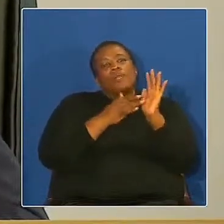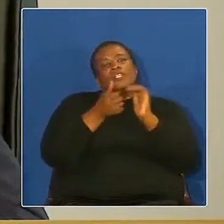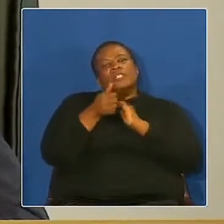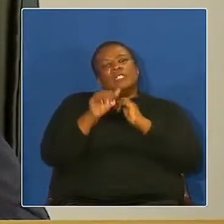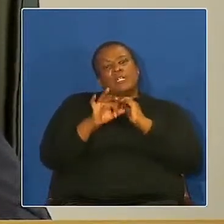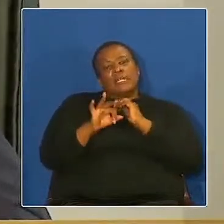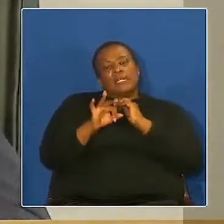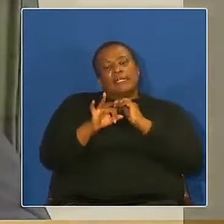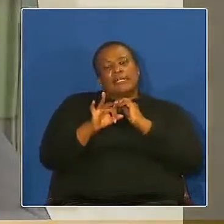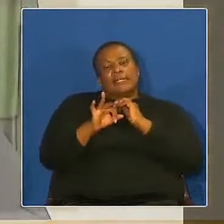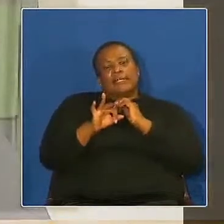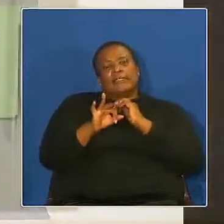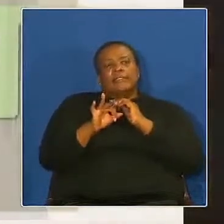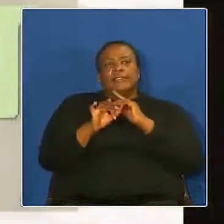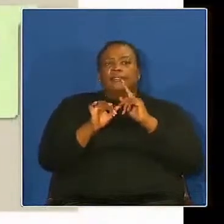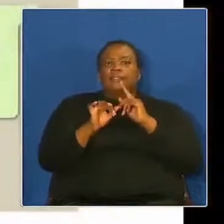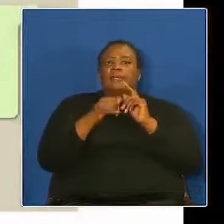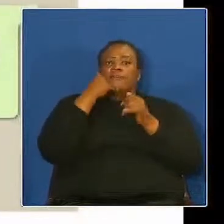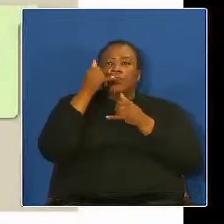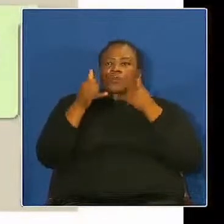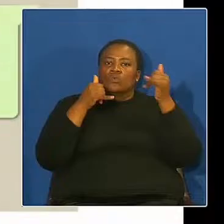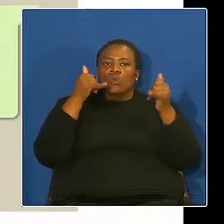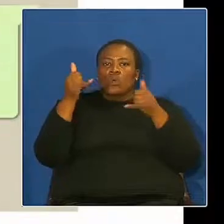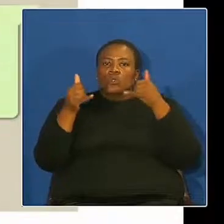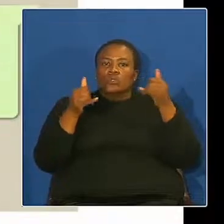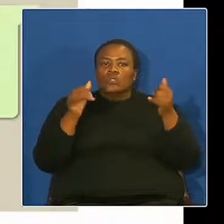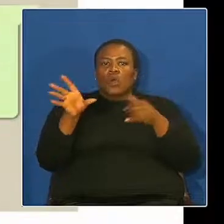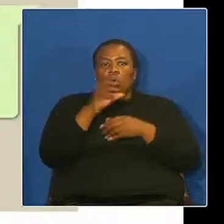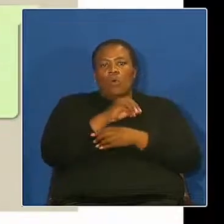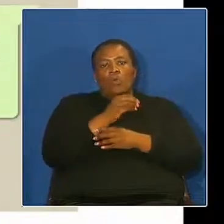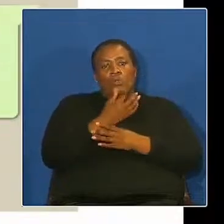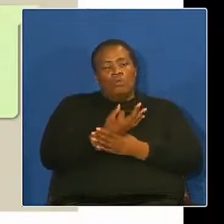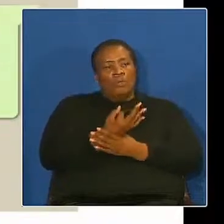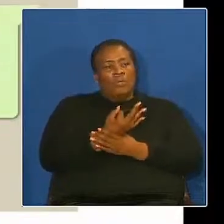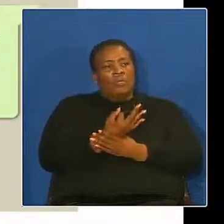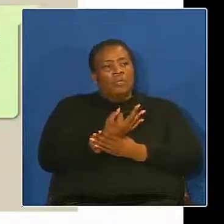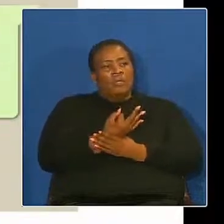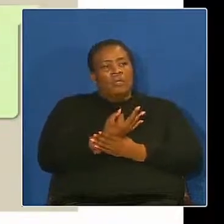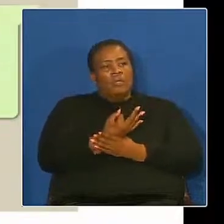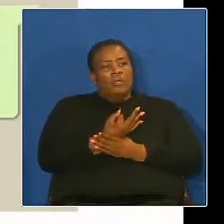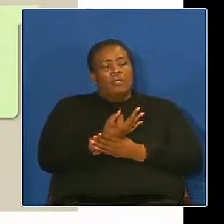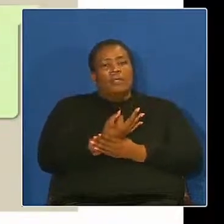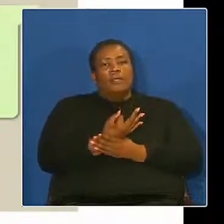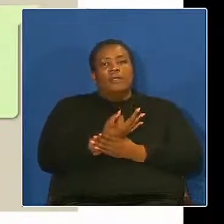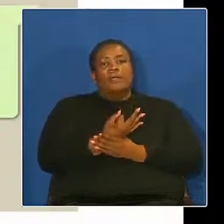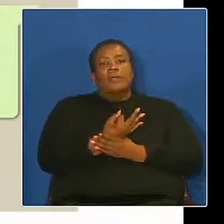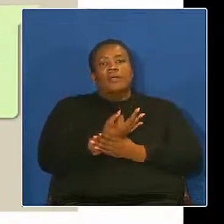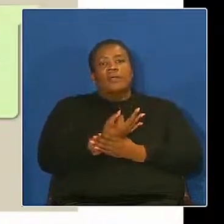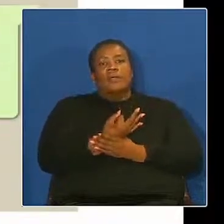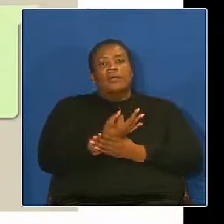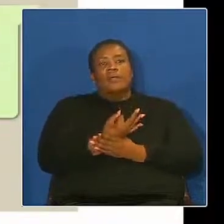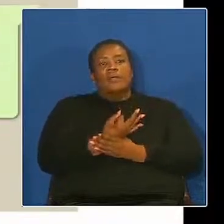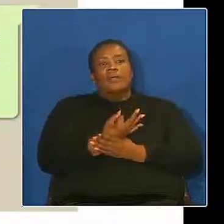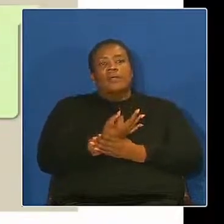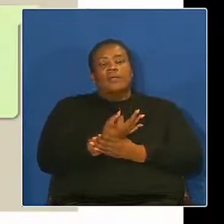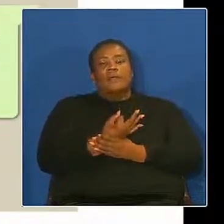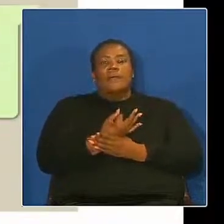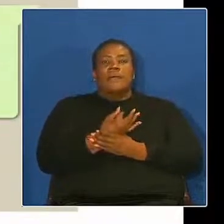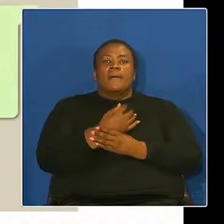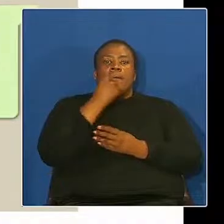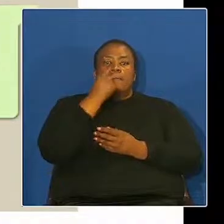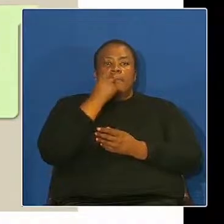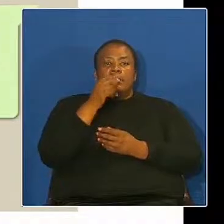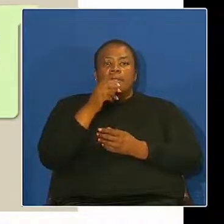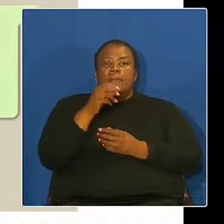reflects the calls. All three of them are made by Mr. Matlala to Mr.